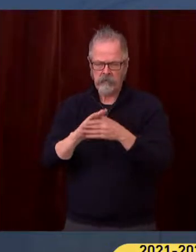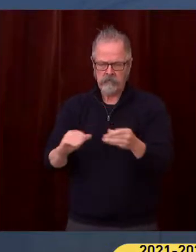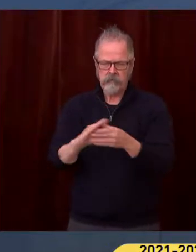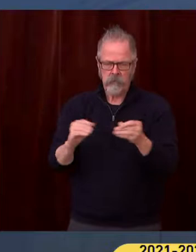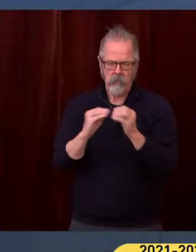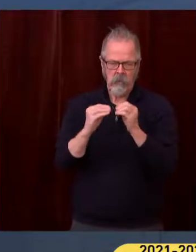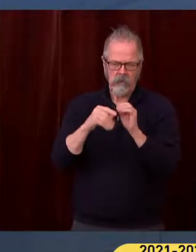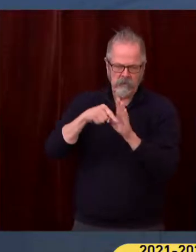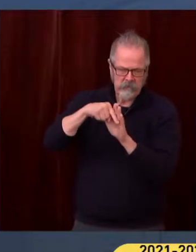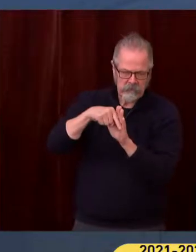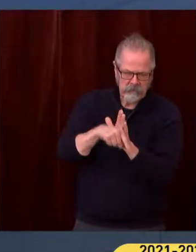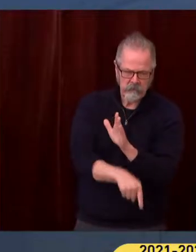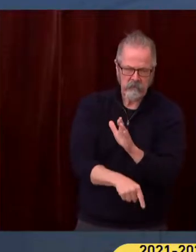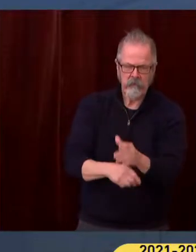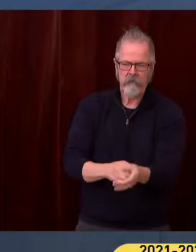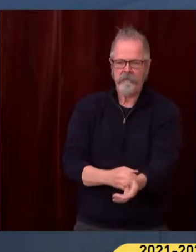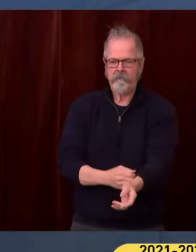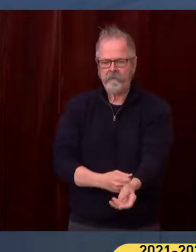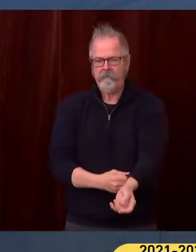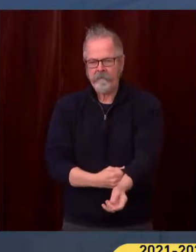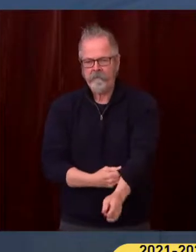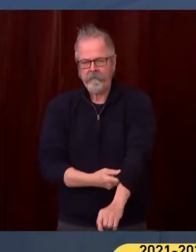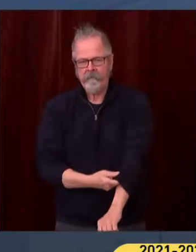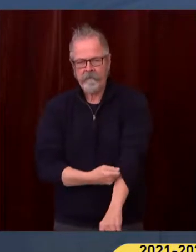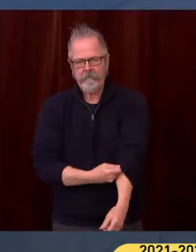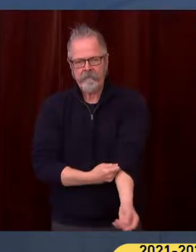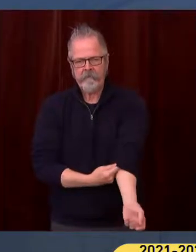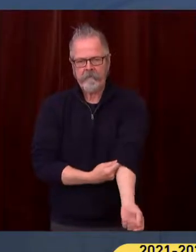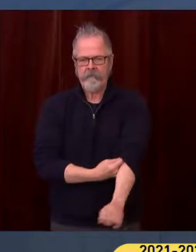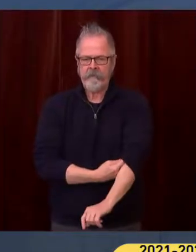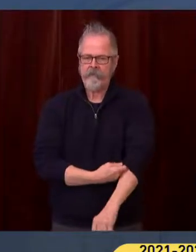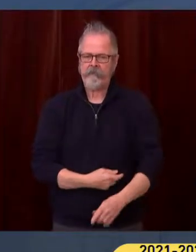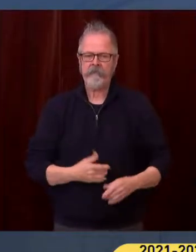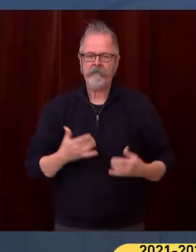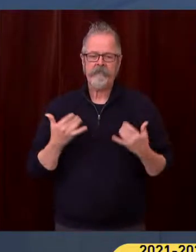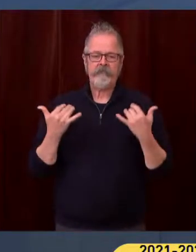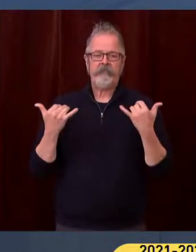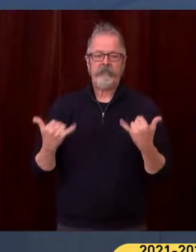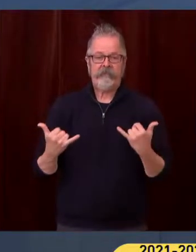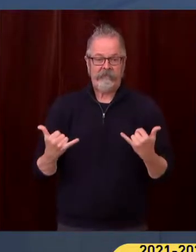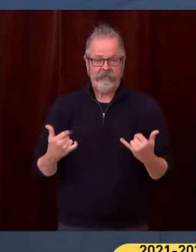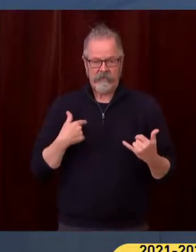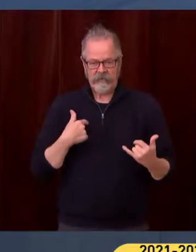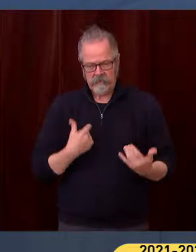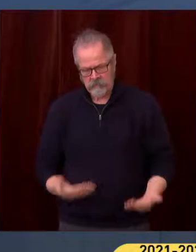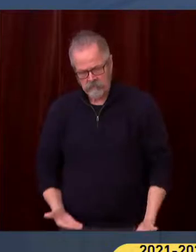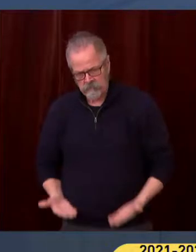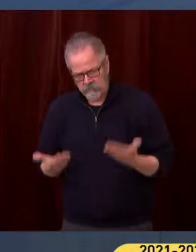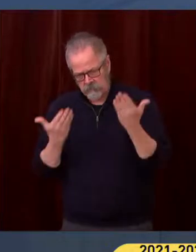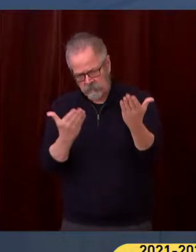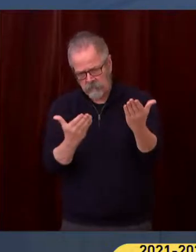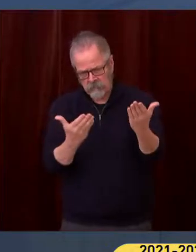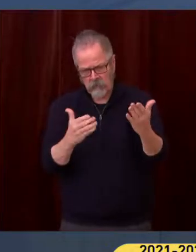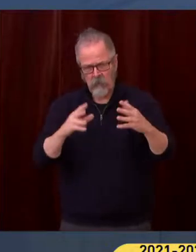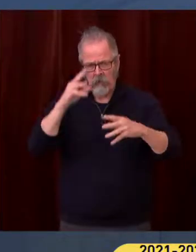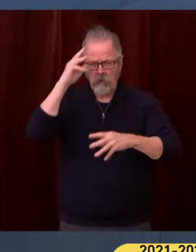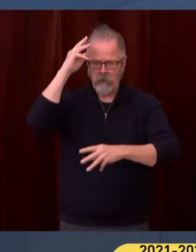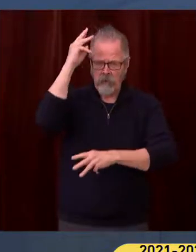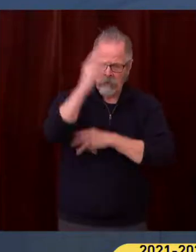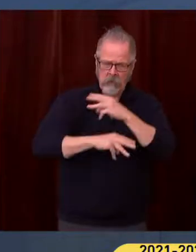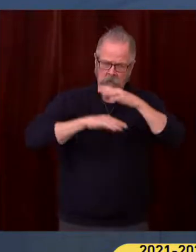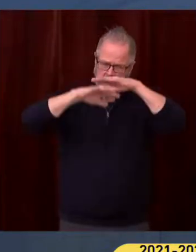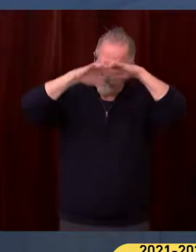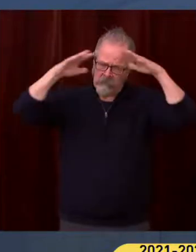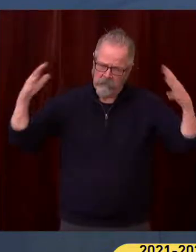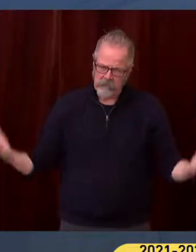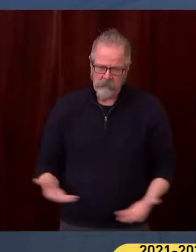proposals that I'm making today are comprehensive. They are robust. And they are appropriately ambitious because they're intending